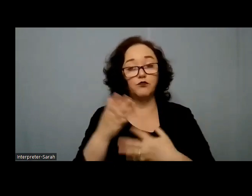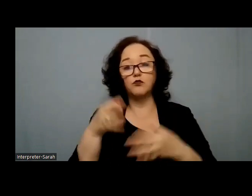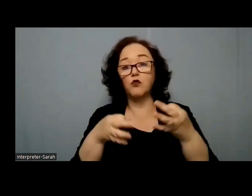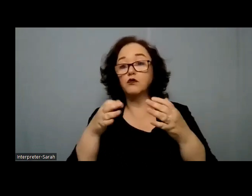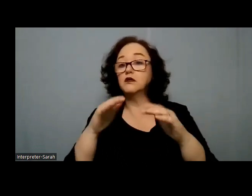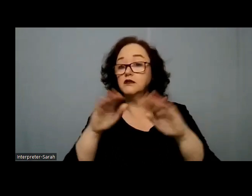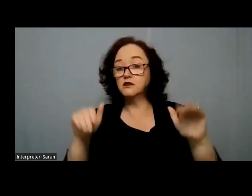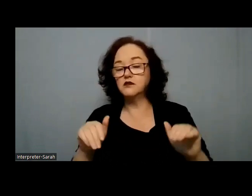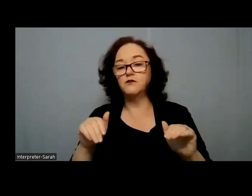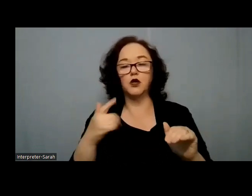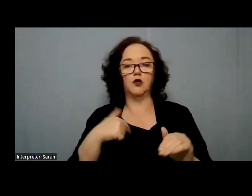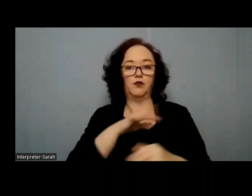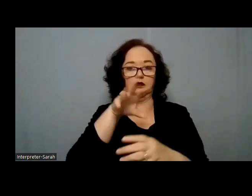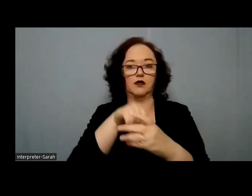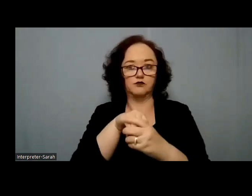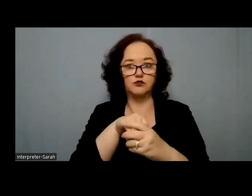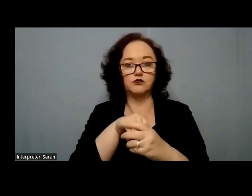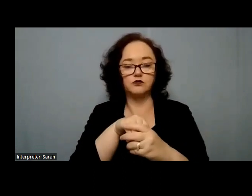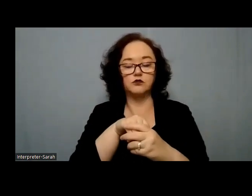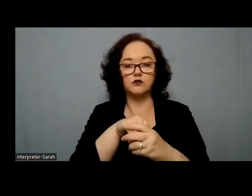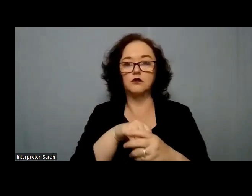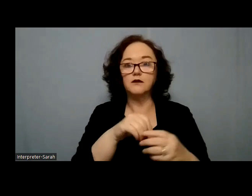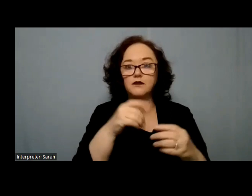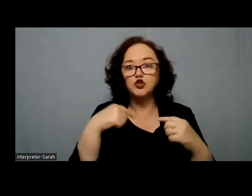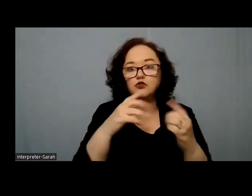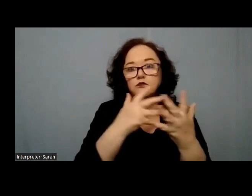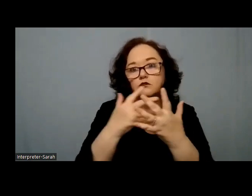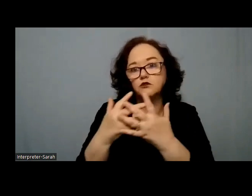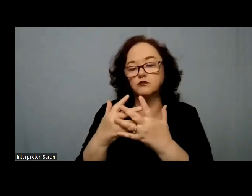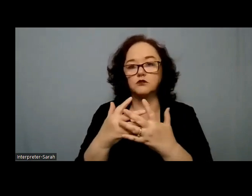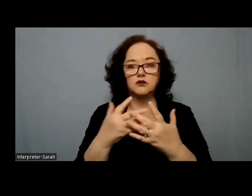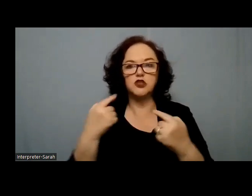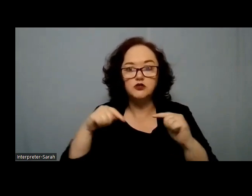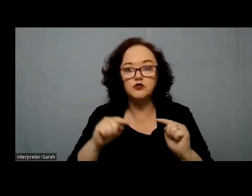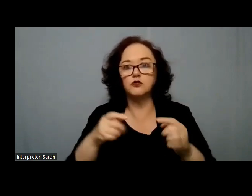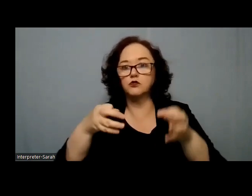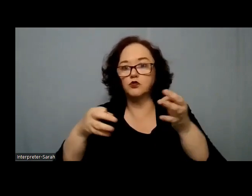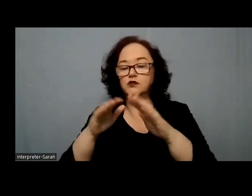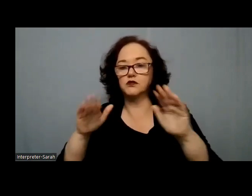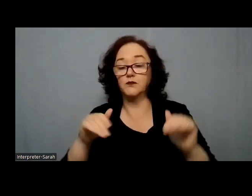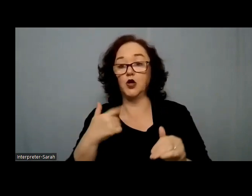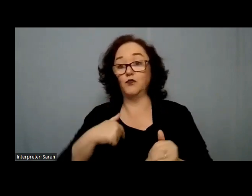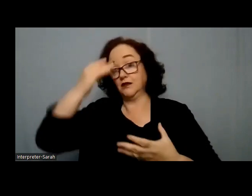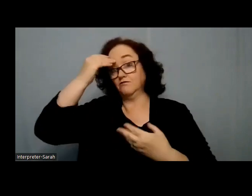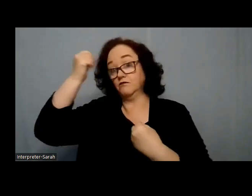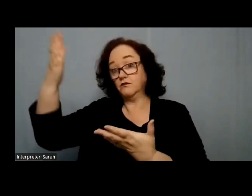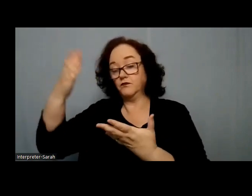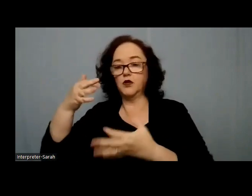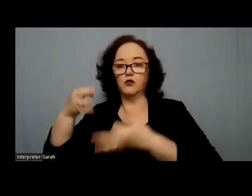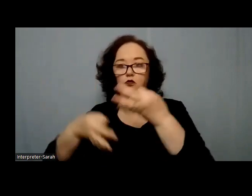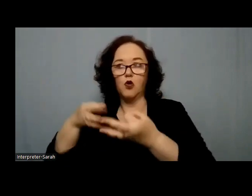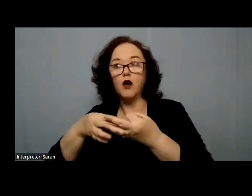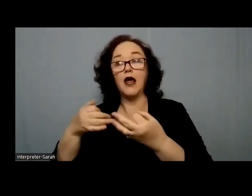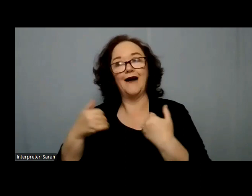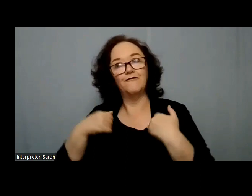those points in our jails and in our court systems so that we are able to inform the courts about the opportunities for